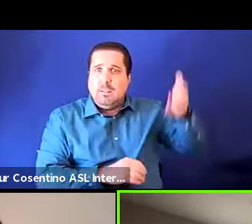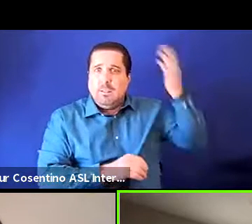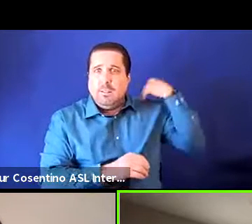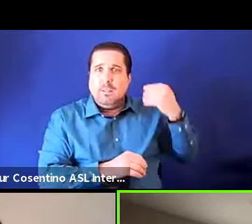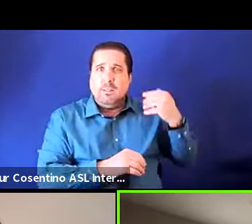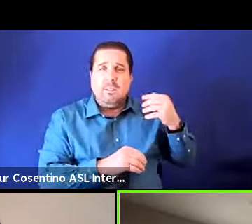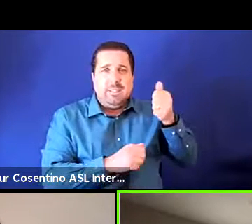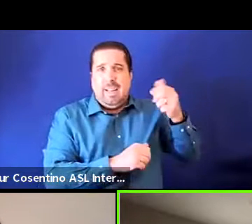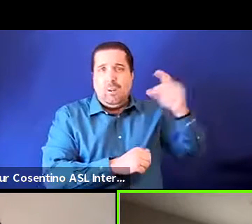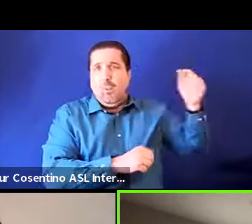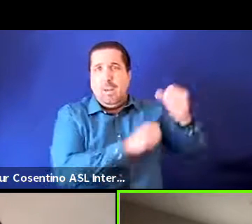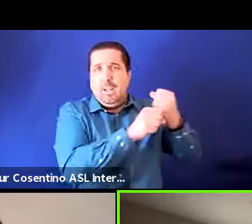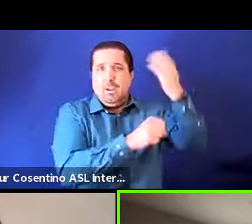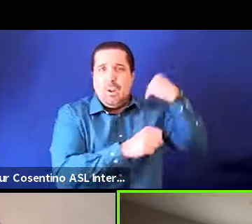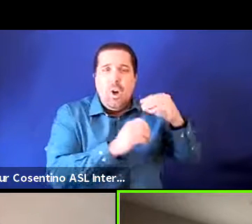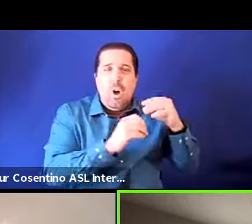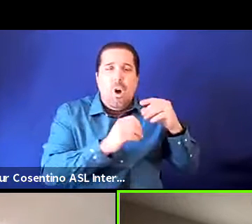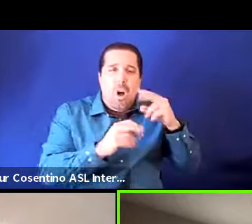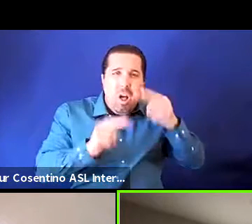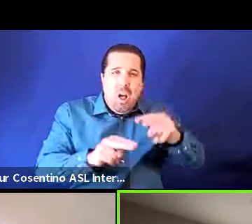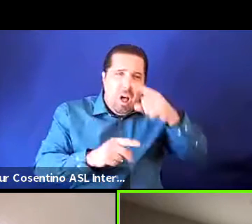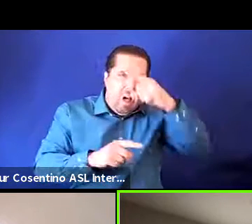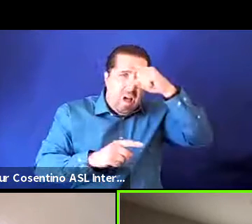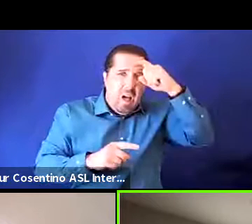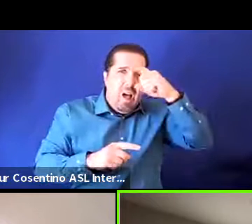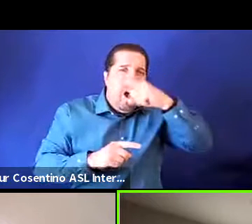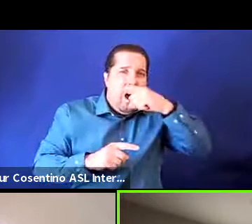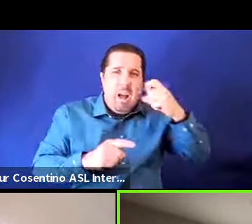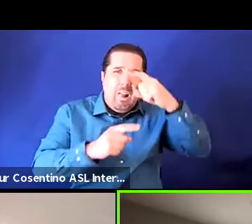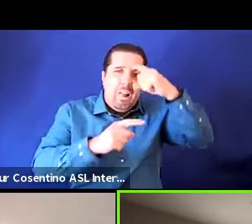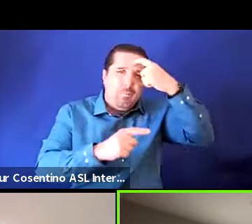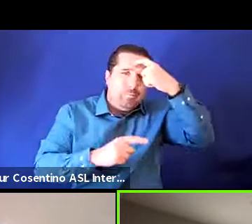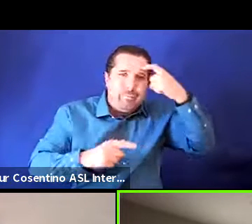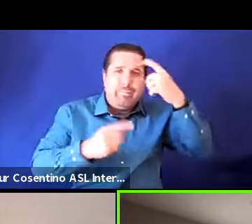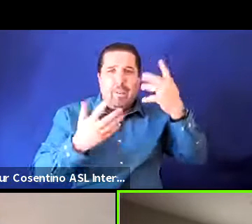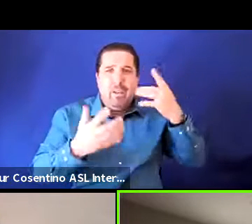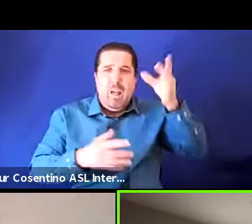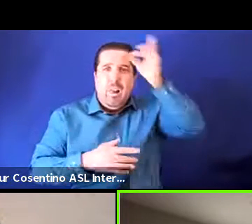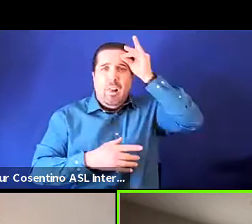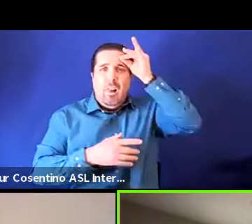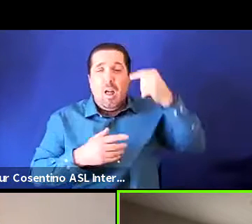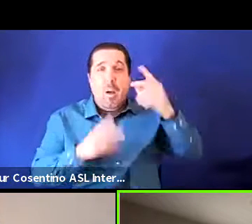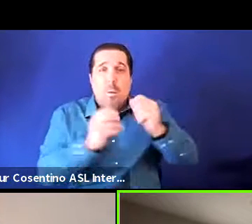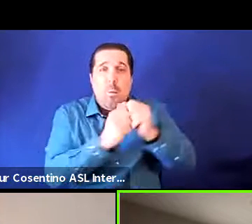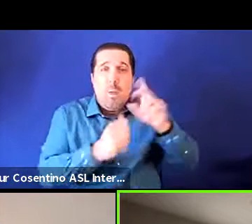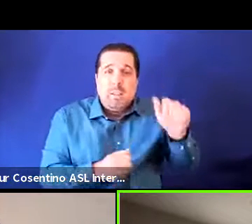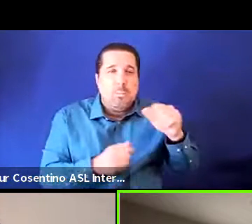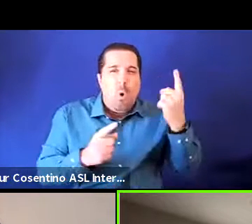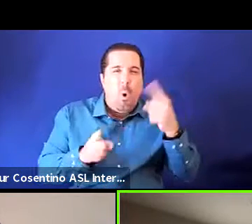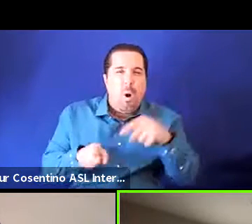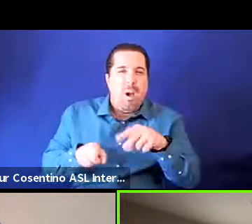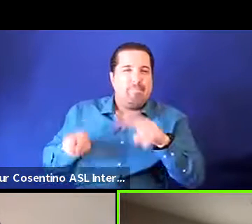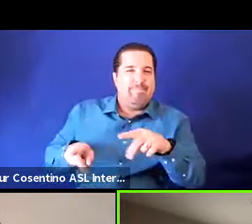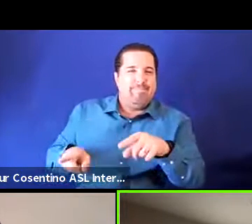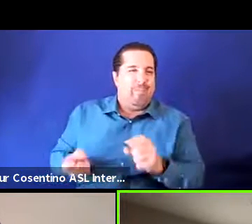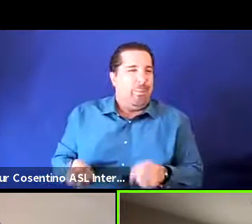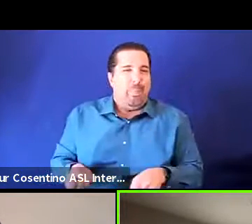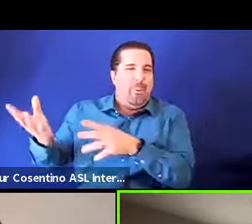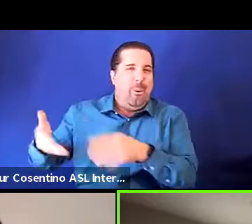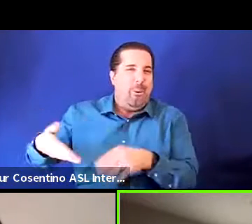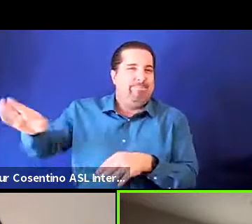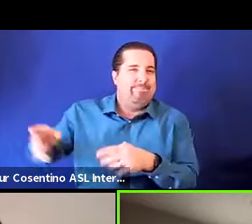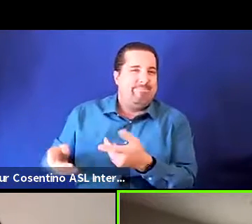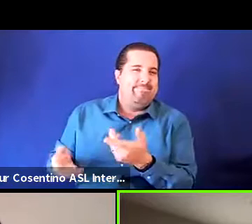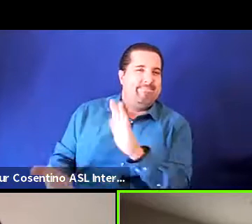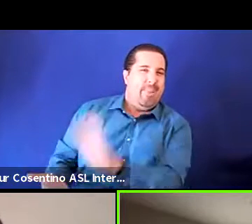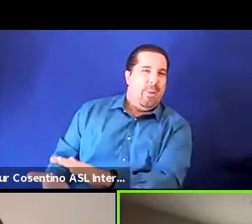ugly. Till this day, that always sits with me. What I mean is this: people with disabilities are often treated as disposable. It should not be a